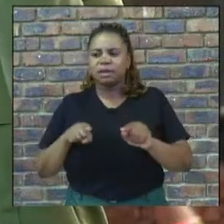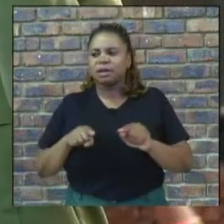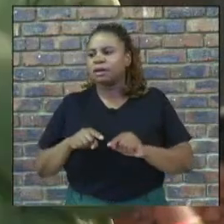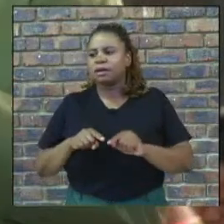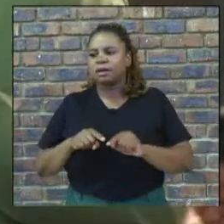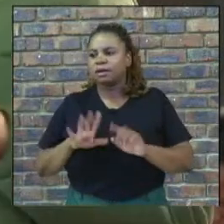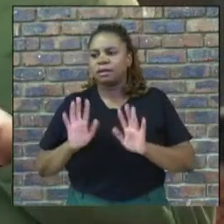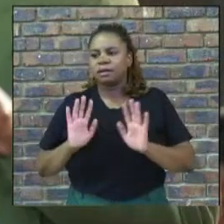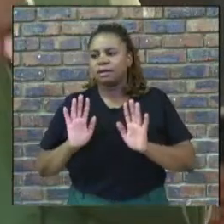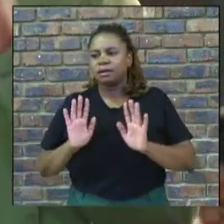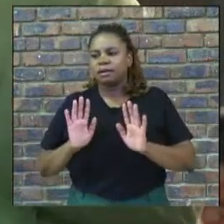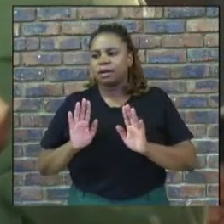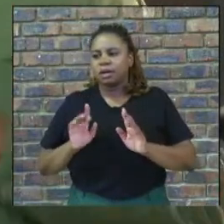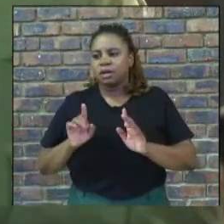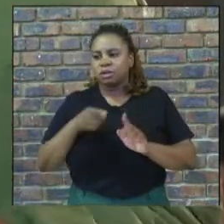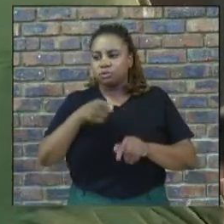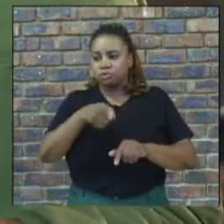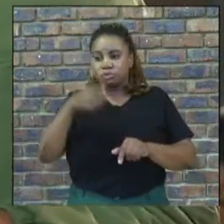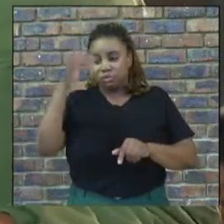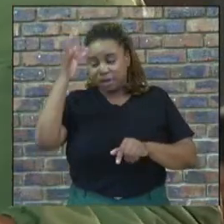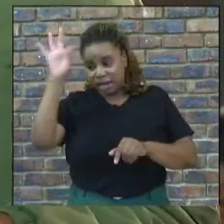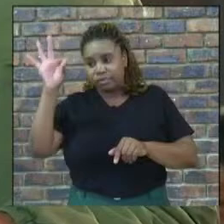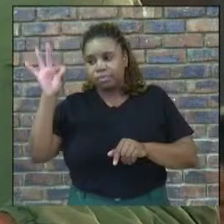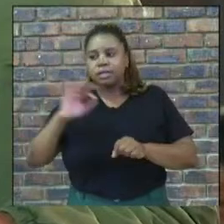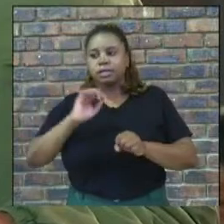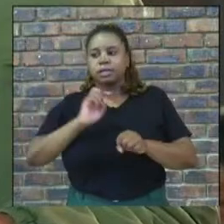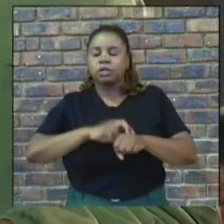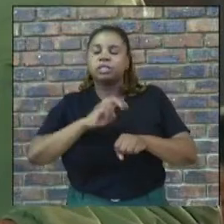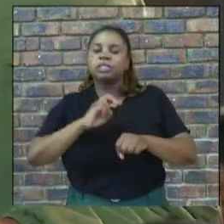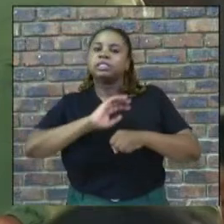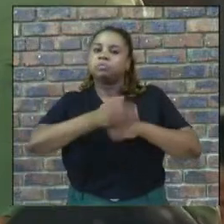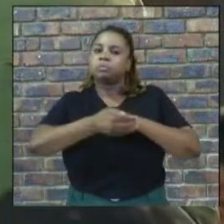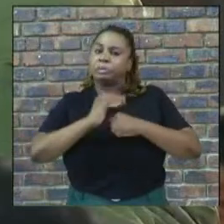As a government, you must protect your people.